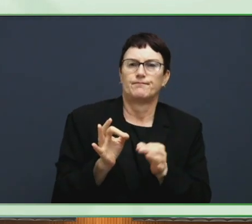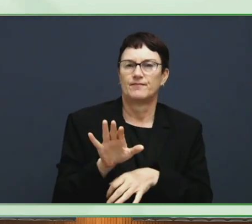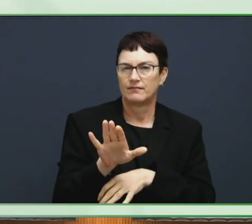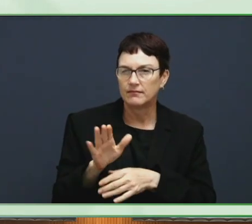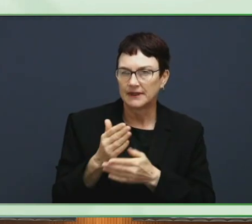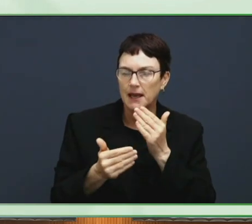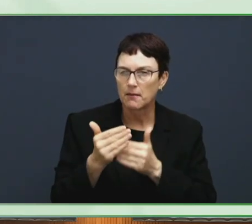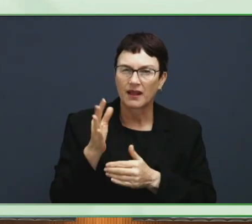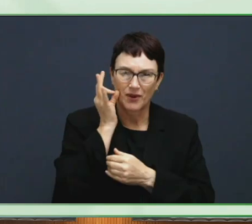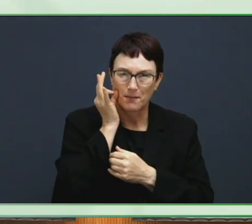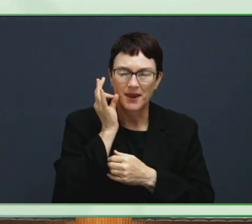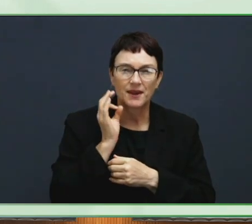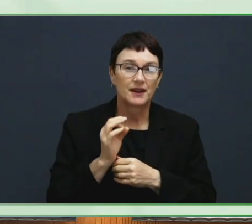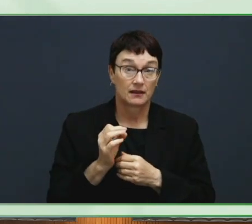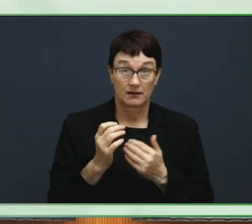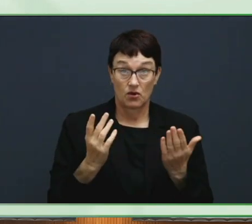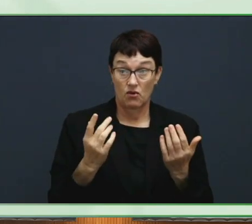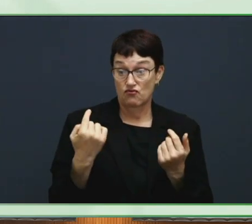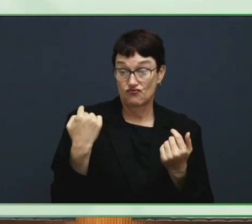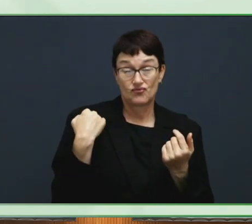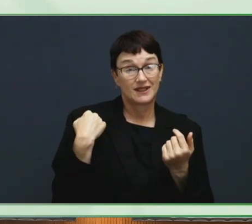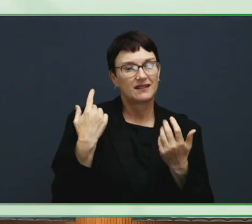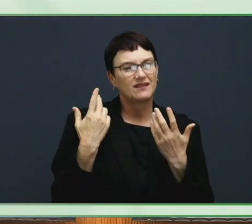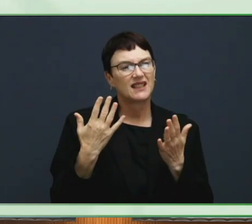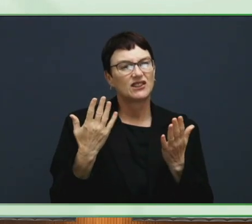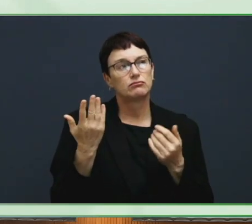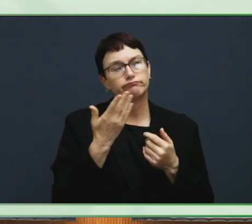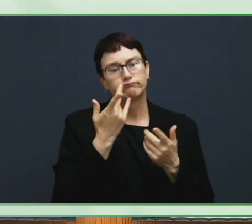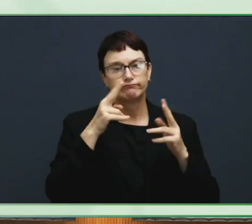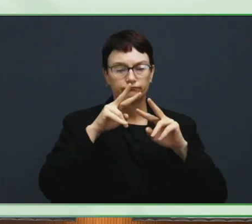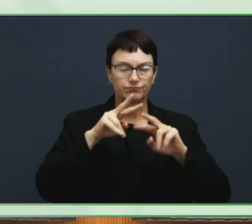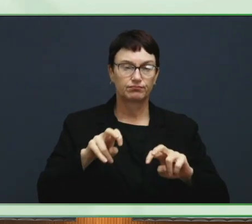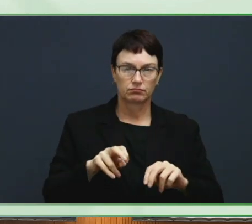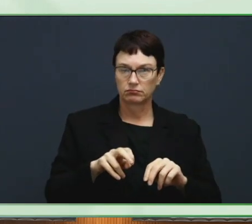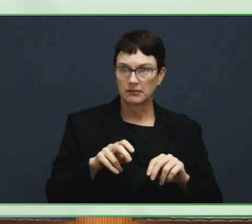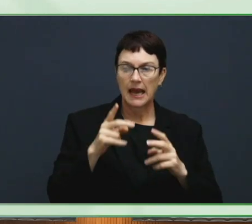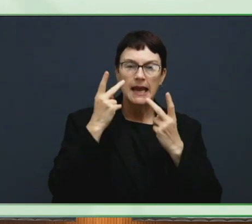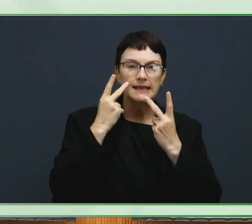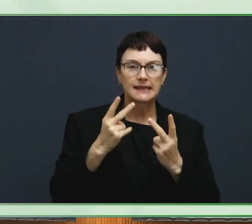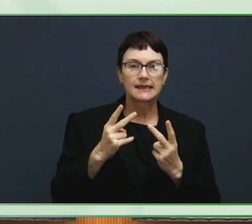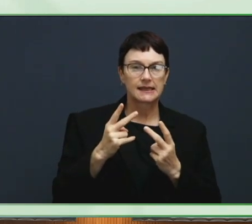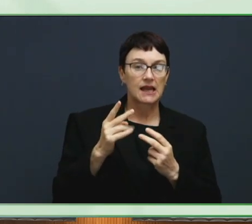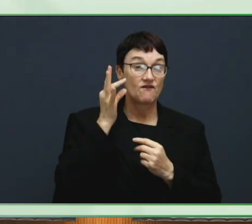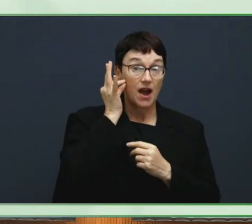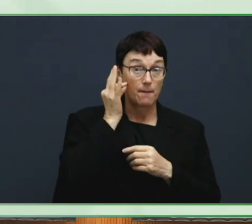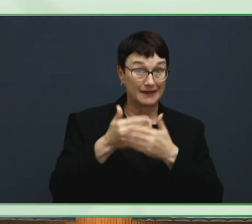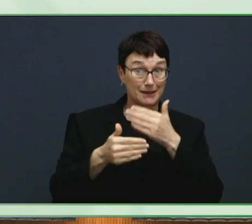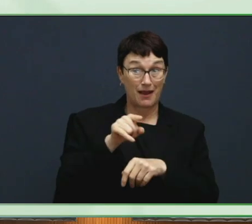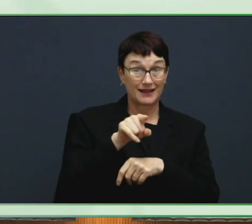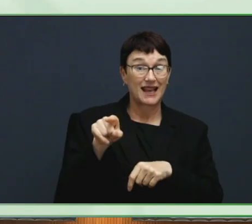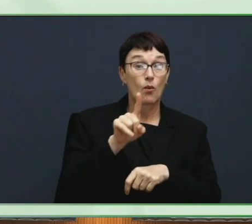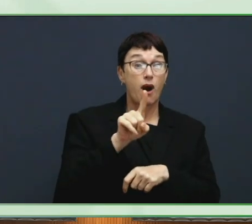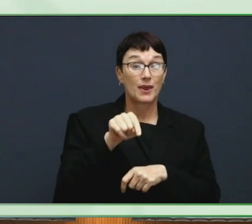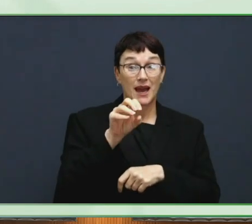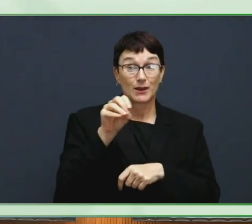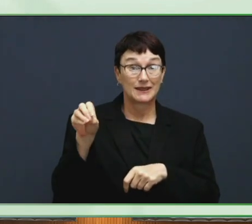Because a recent study with 1,000 women with disabilities show that nearly